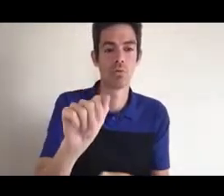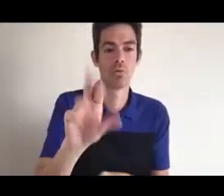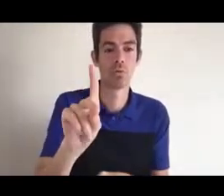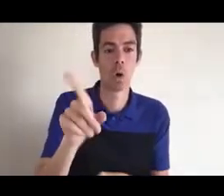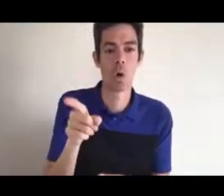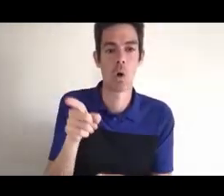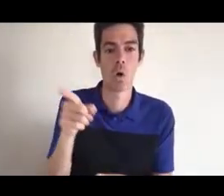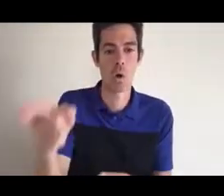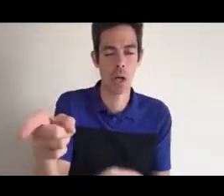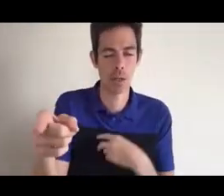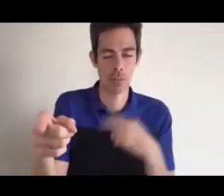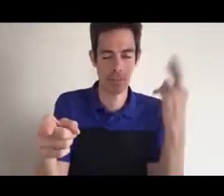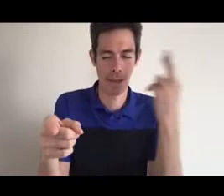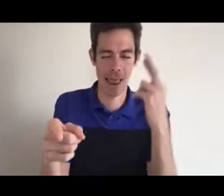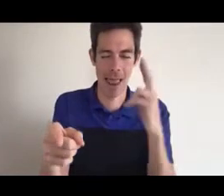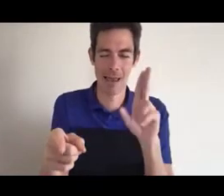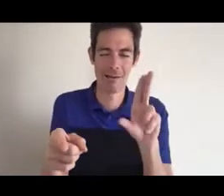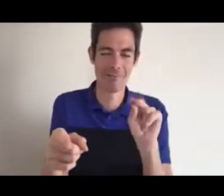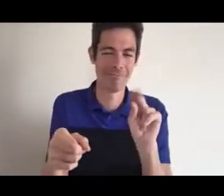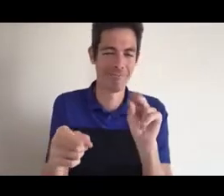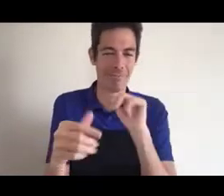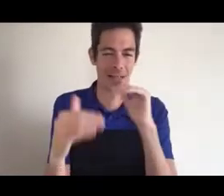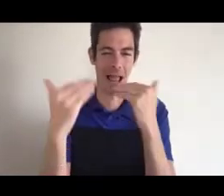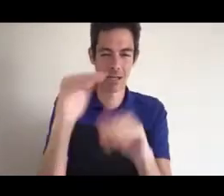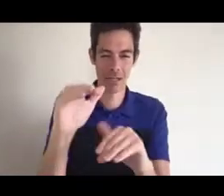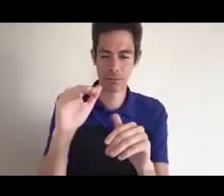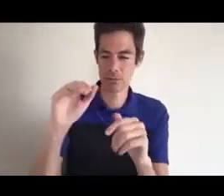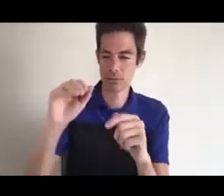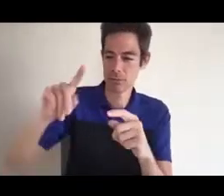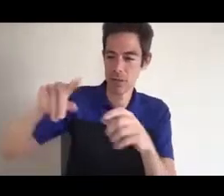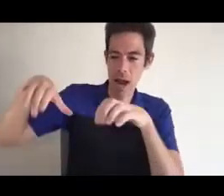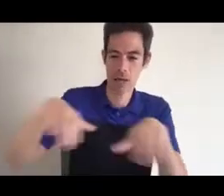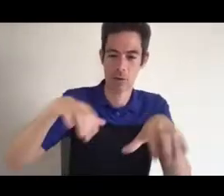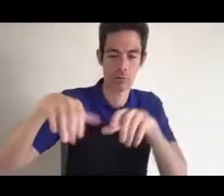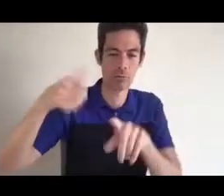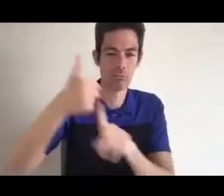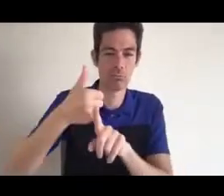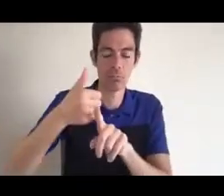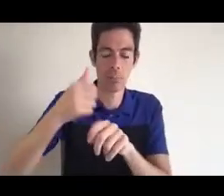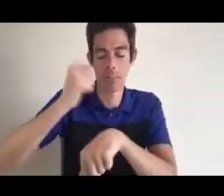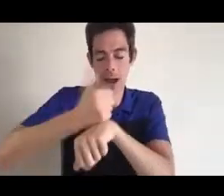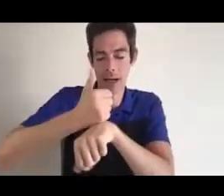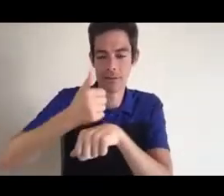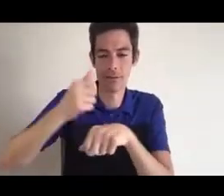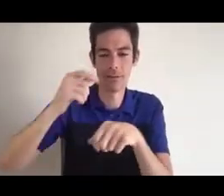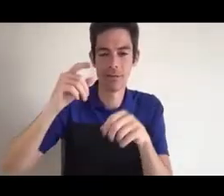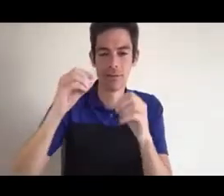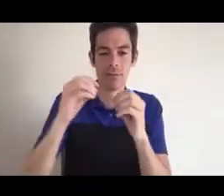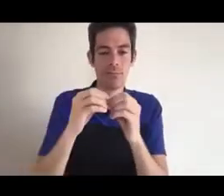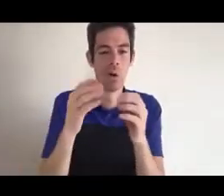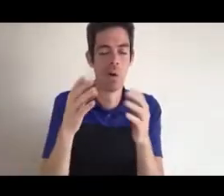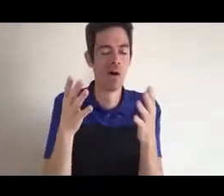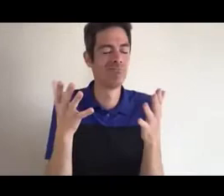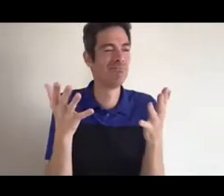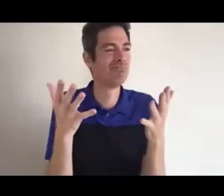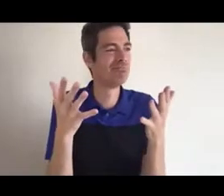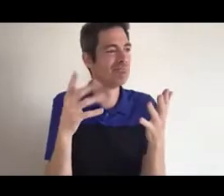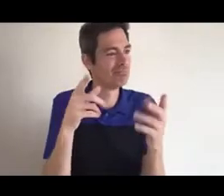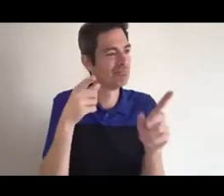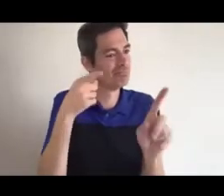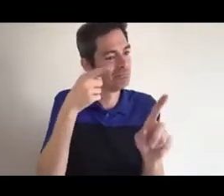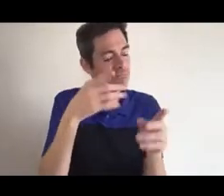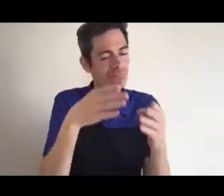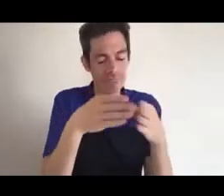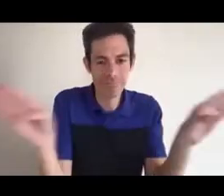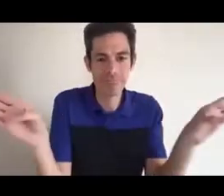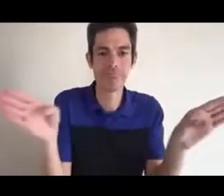when I was using toward, and I realized it's not limited to the action itself.